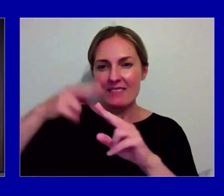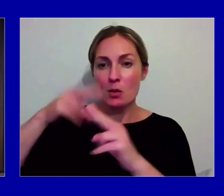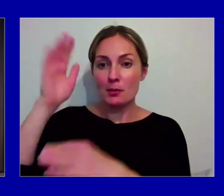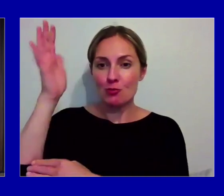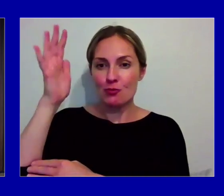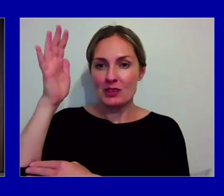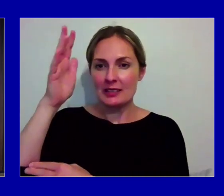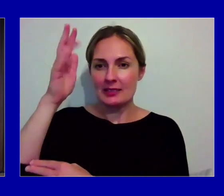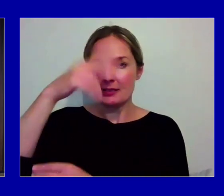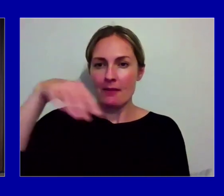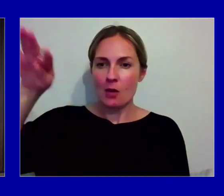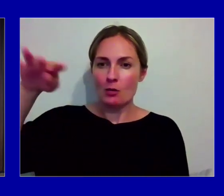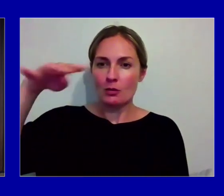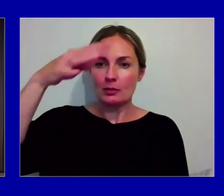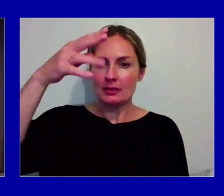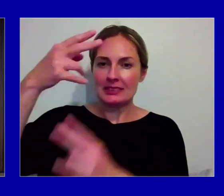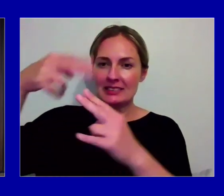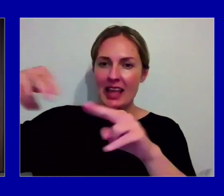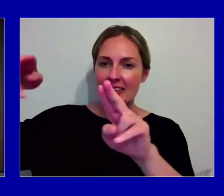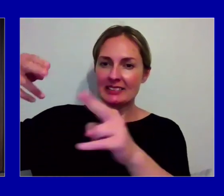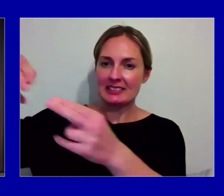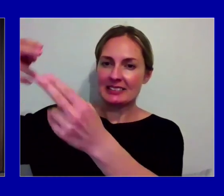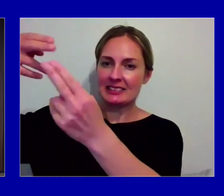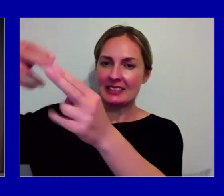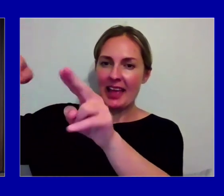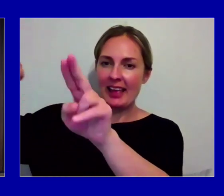what we, we like to see. Um.